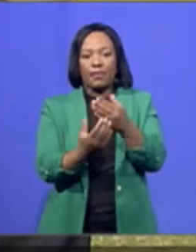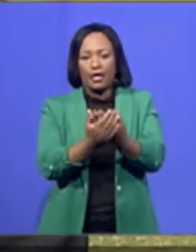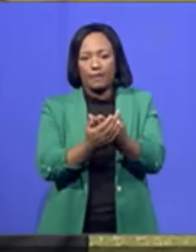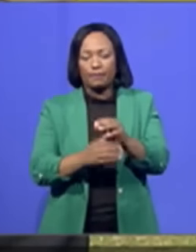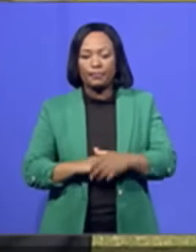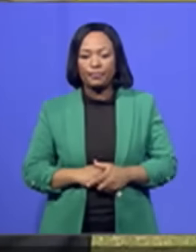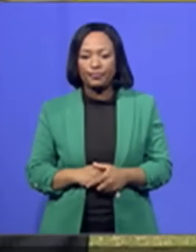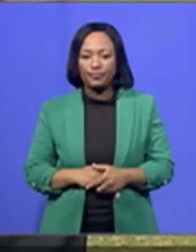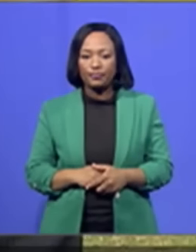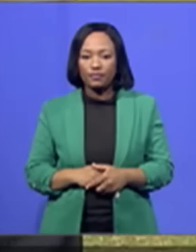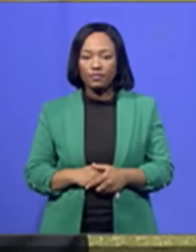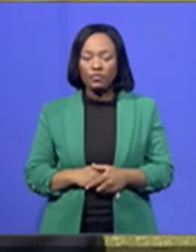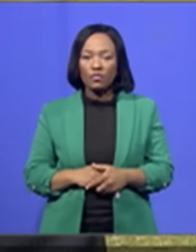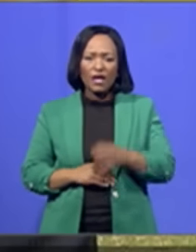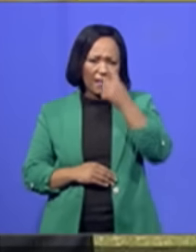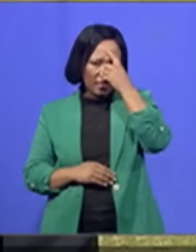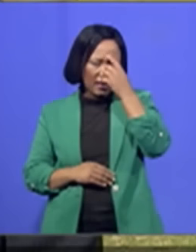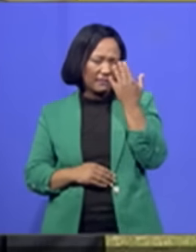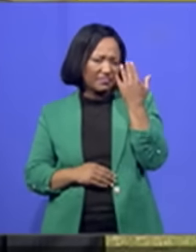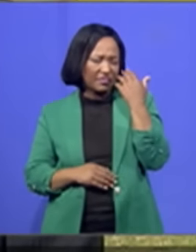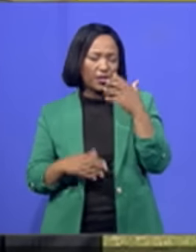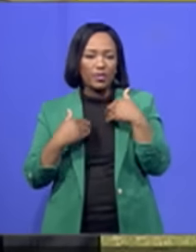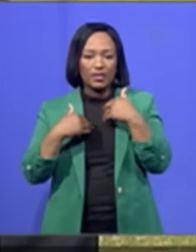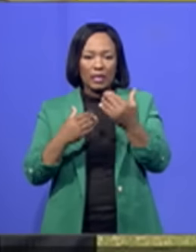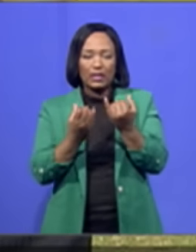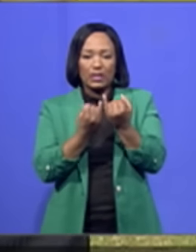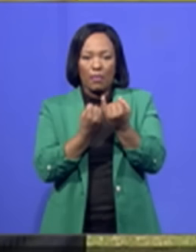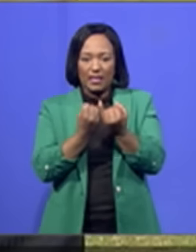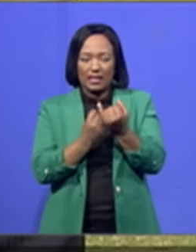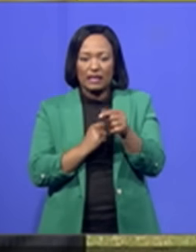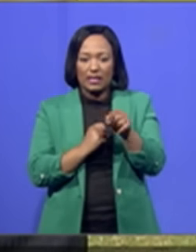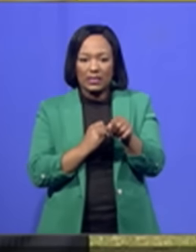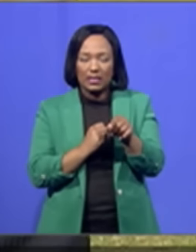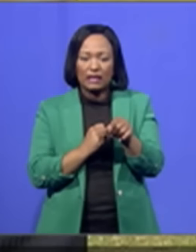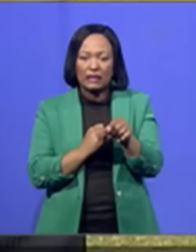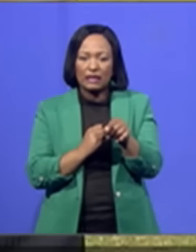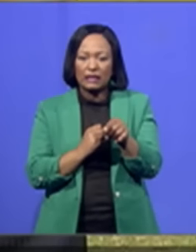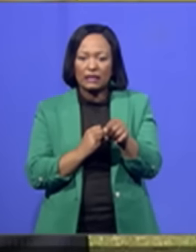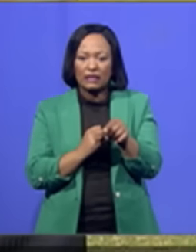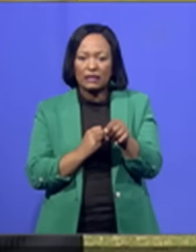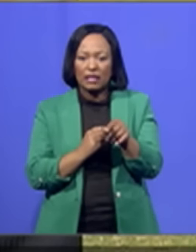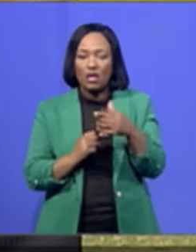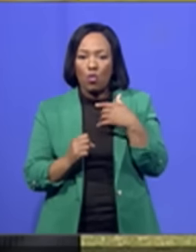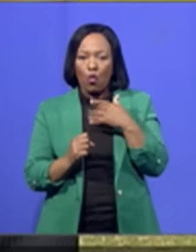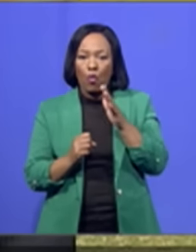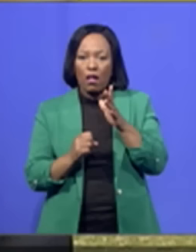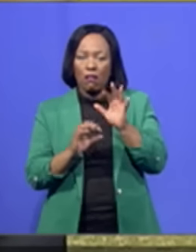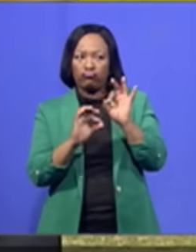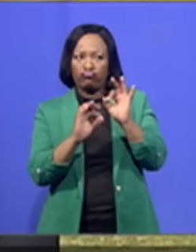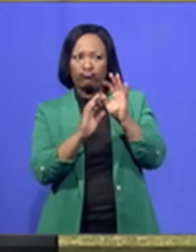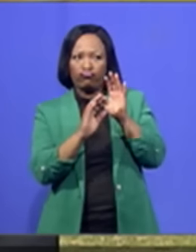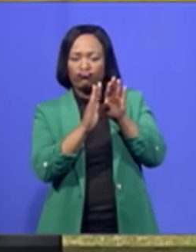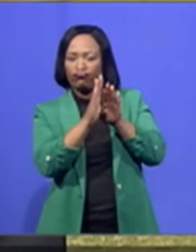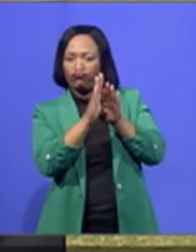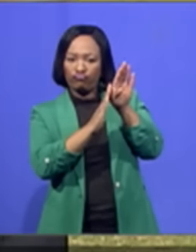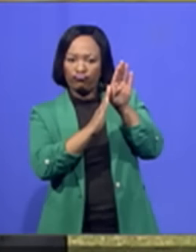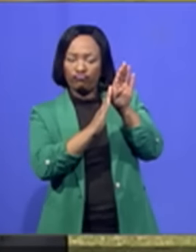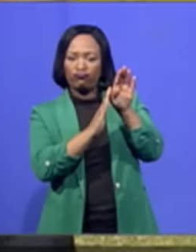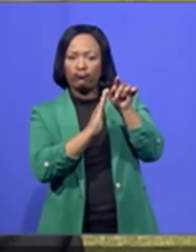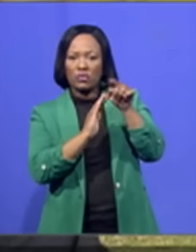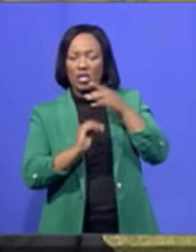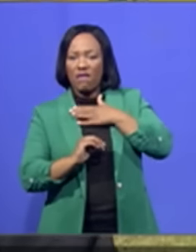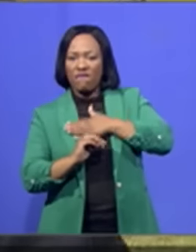we start the competition, we'll definitely be at our peak. We don't have